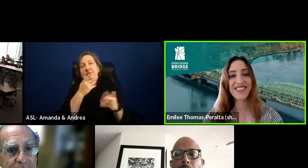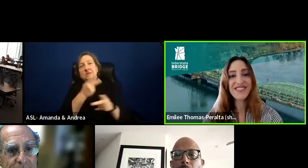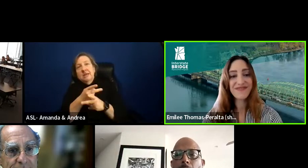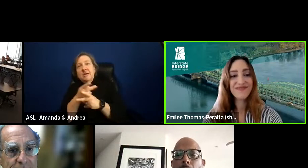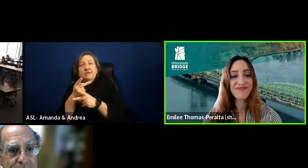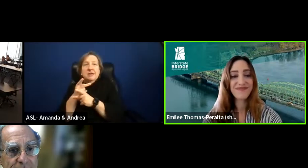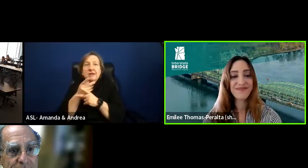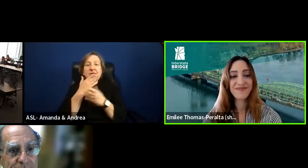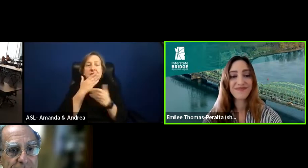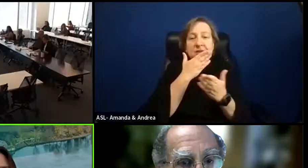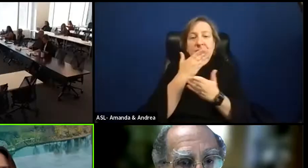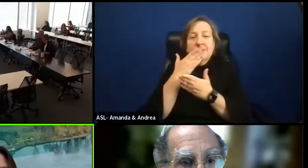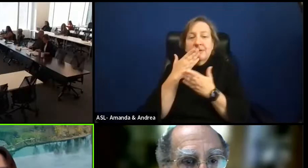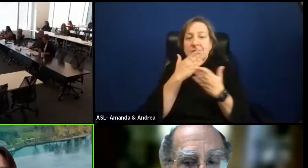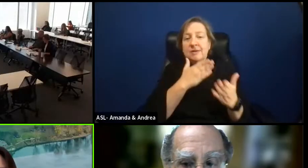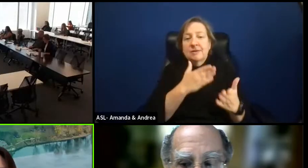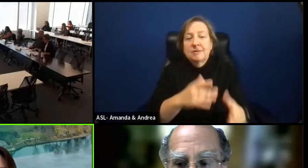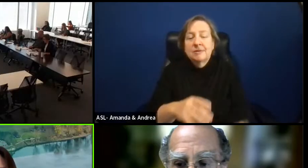you. Thank you.